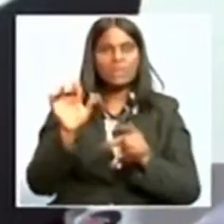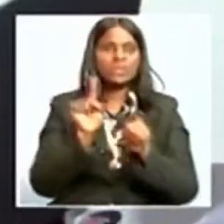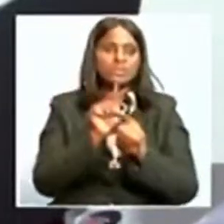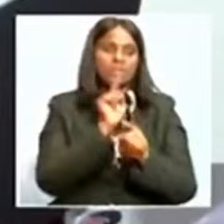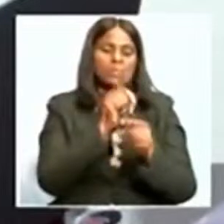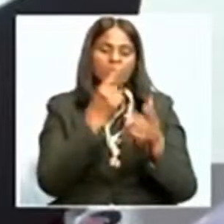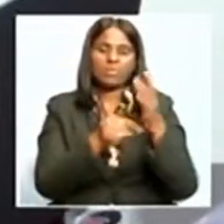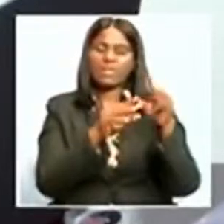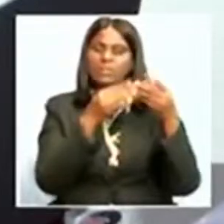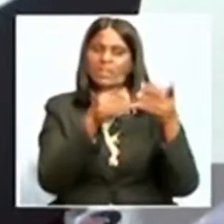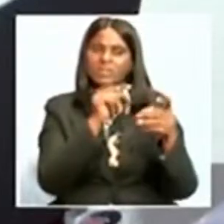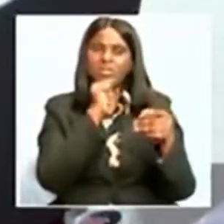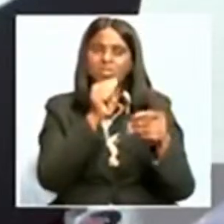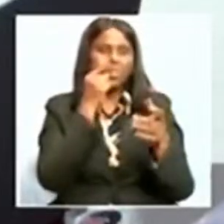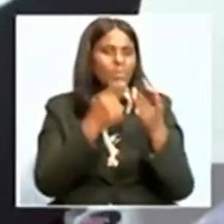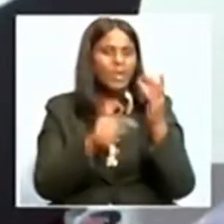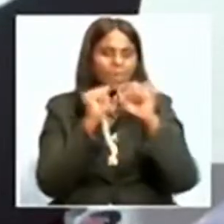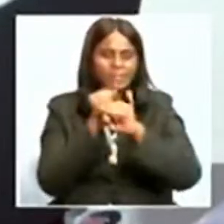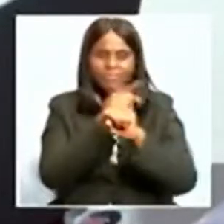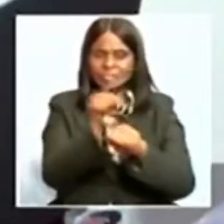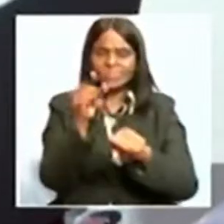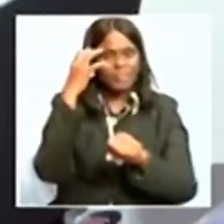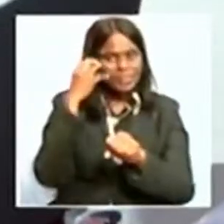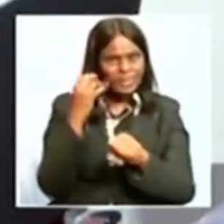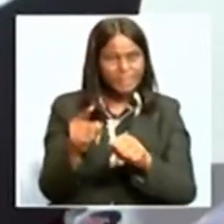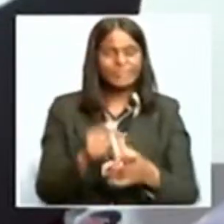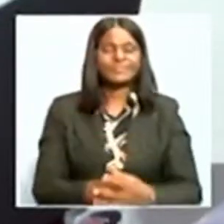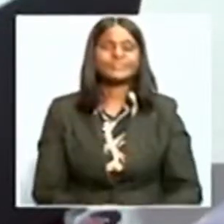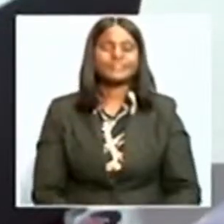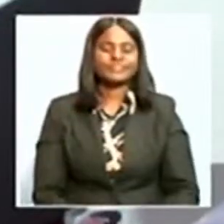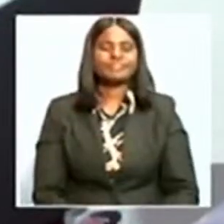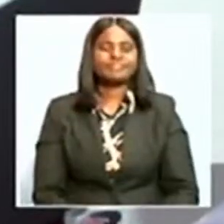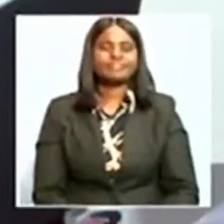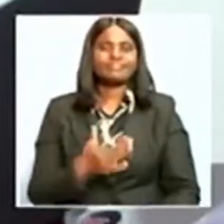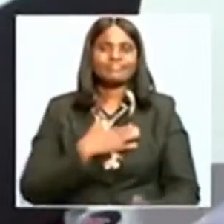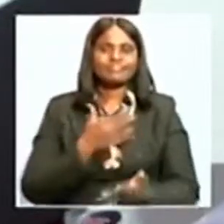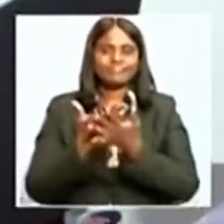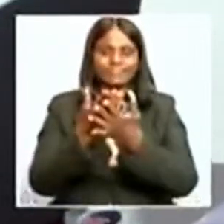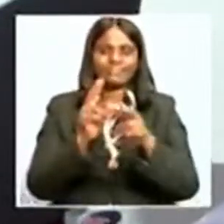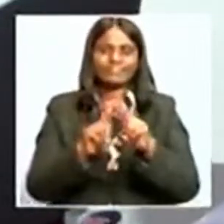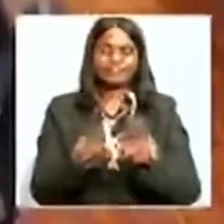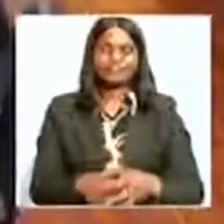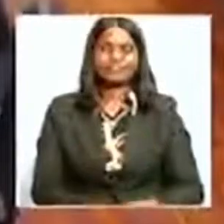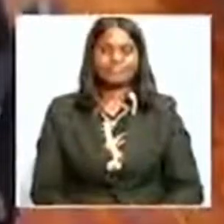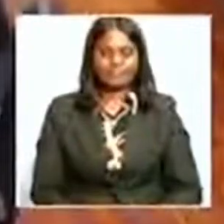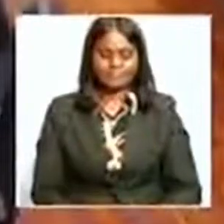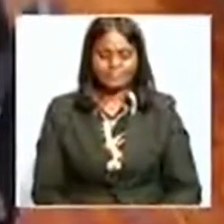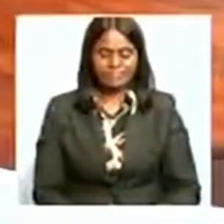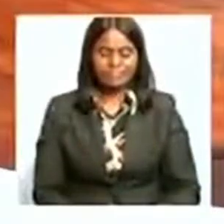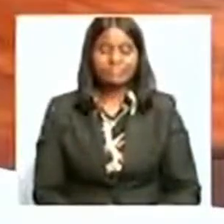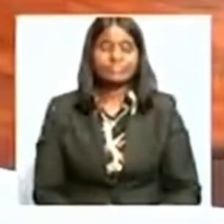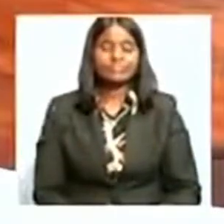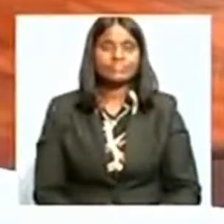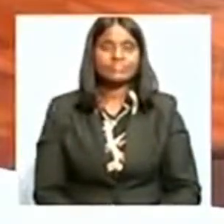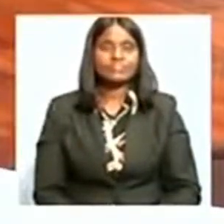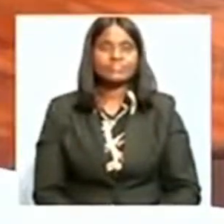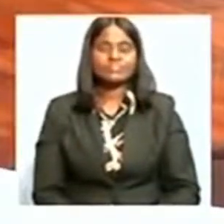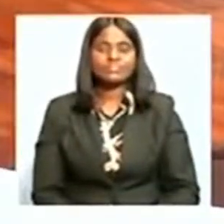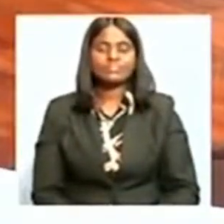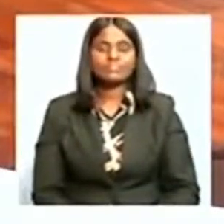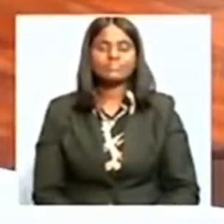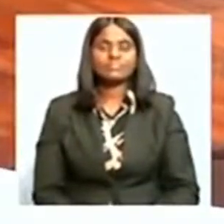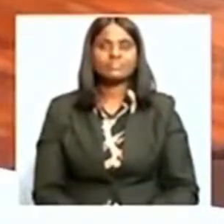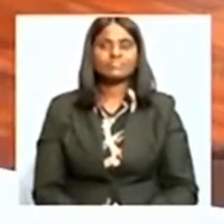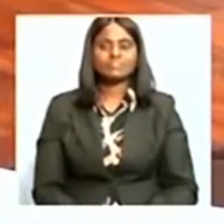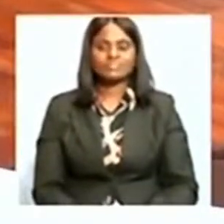this provision is not going to protect that officer. My submission, Chair. Thank you. Honourable members, you wanted to